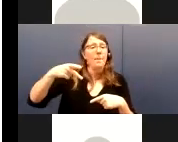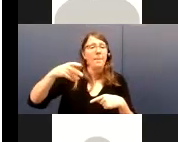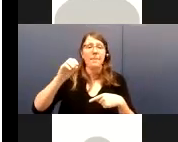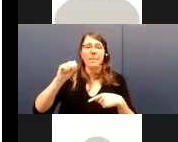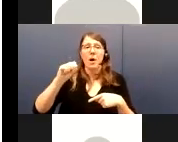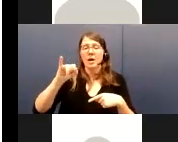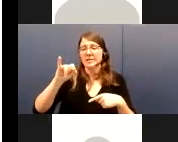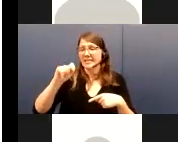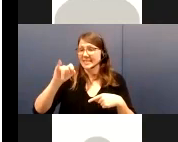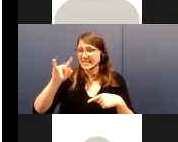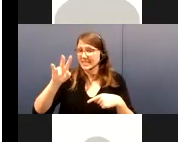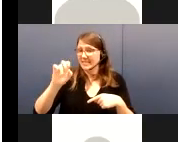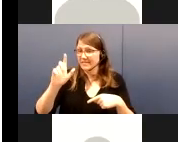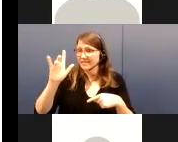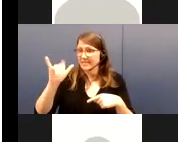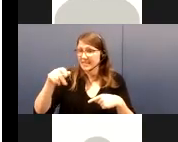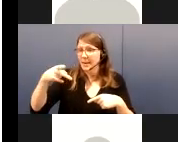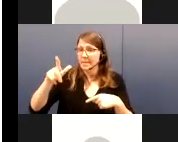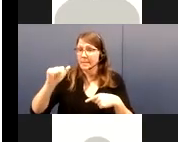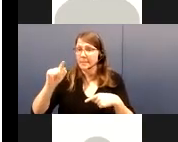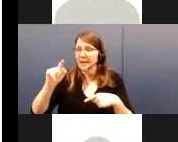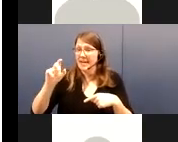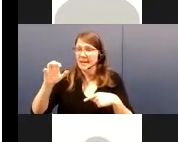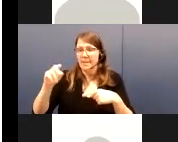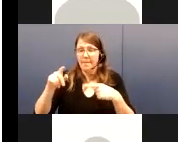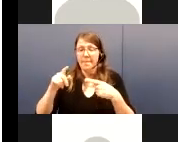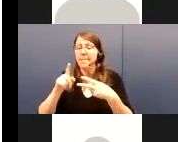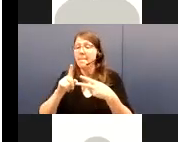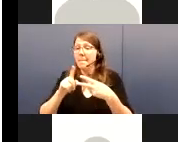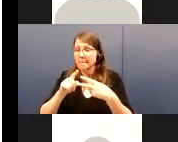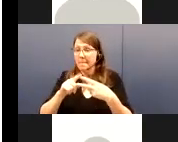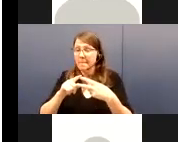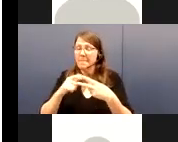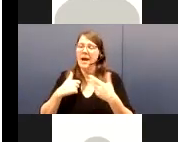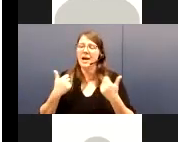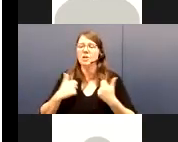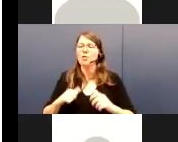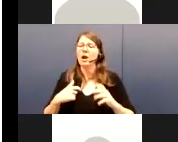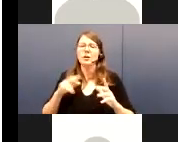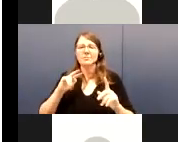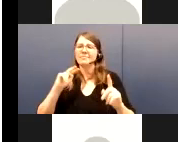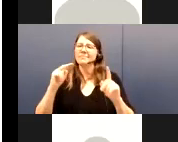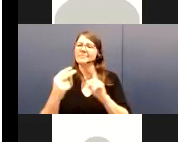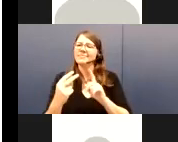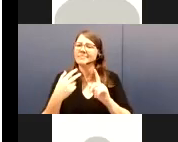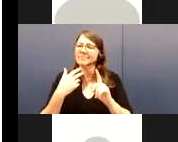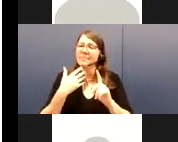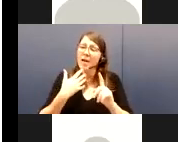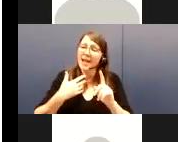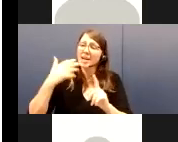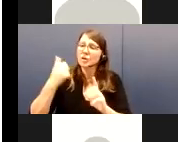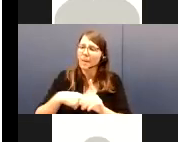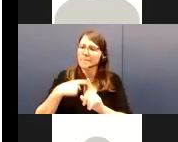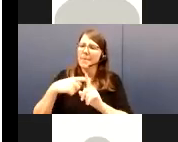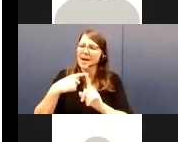use to talk about positive aging and having that voice, and anti-ageism, which you hear all the time,